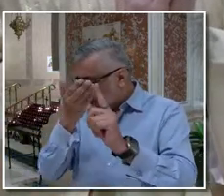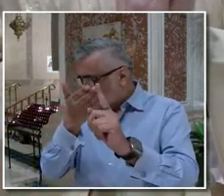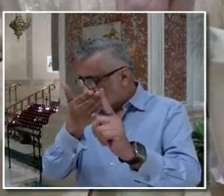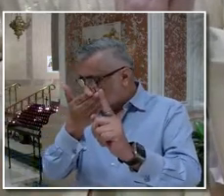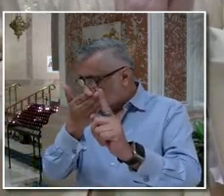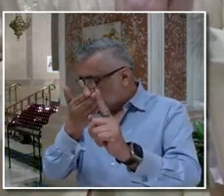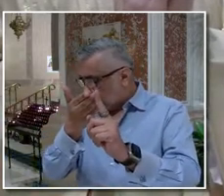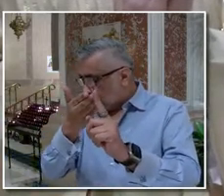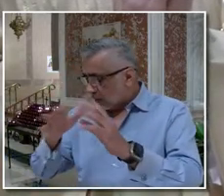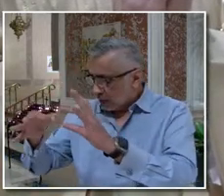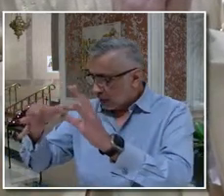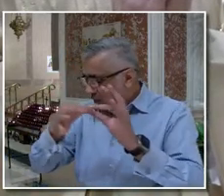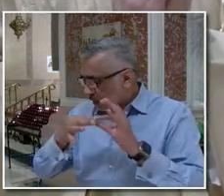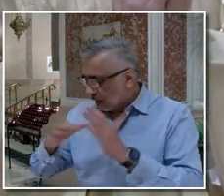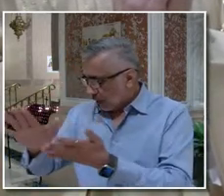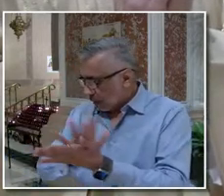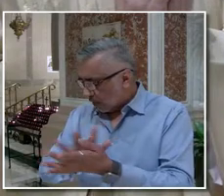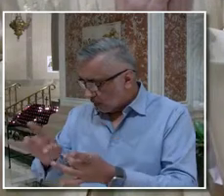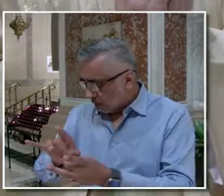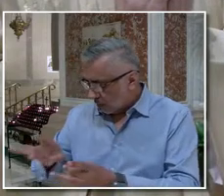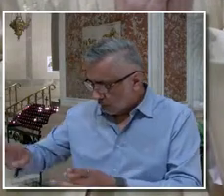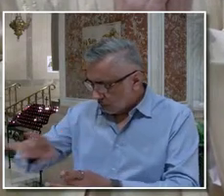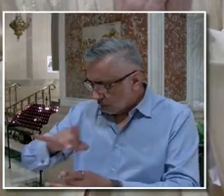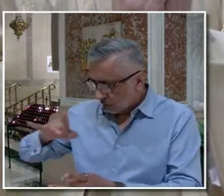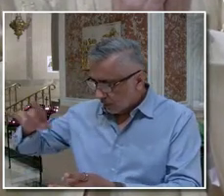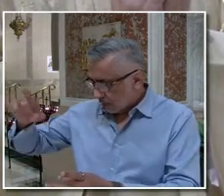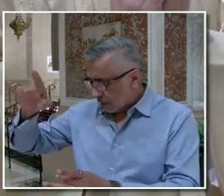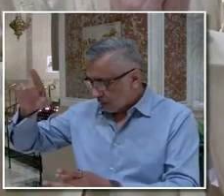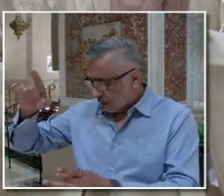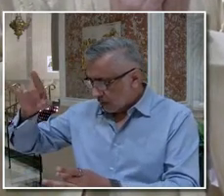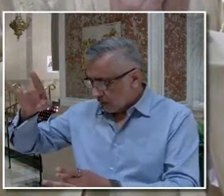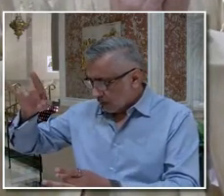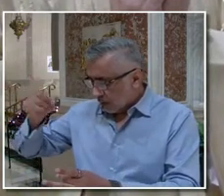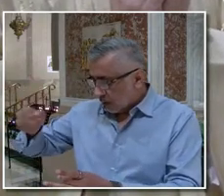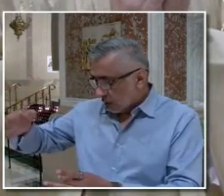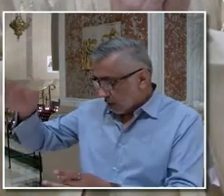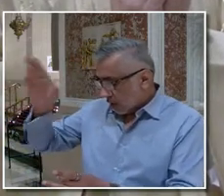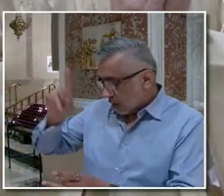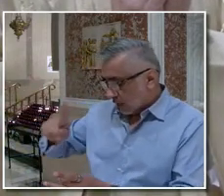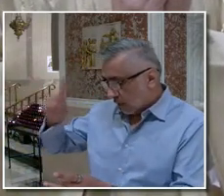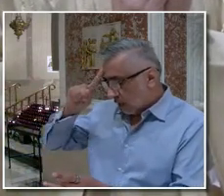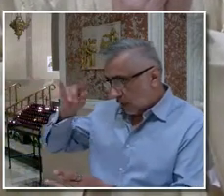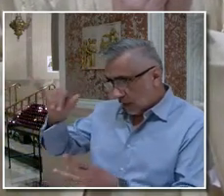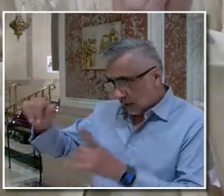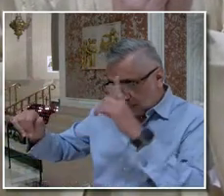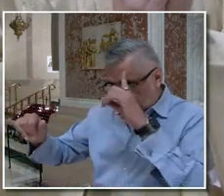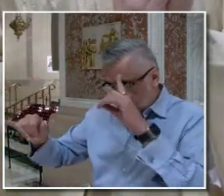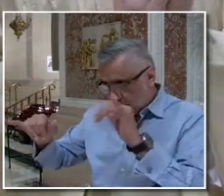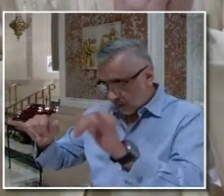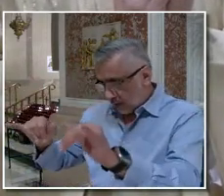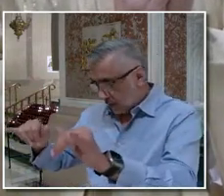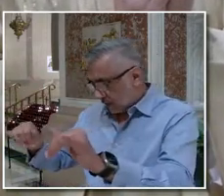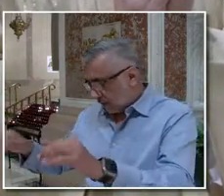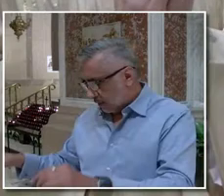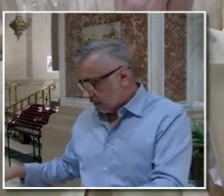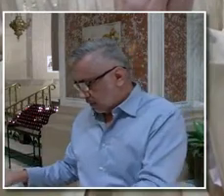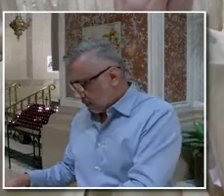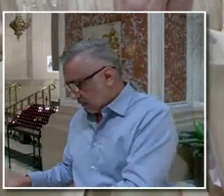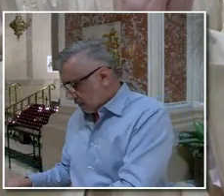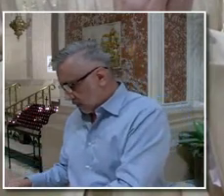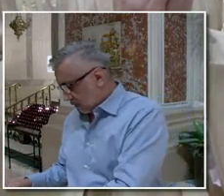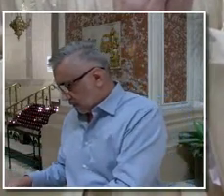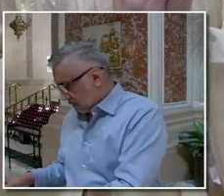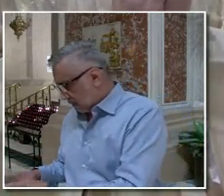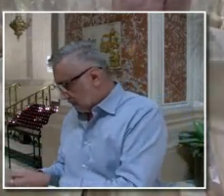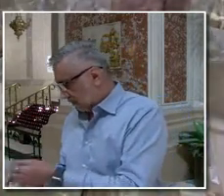you in the unity of the Holy Spirit, God forever and ever.